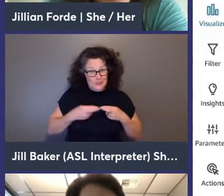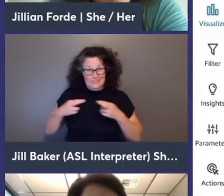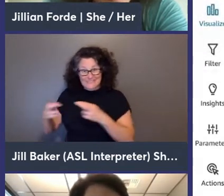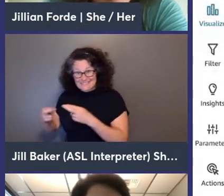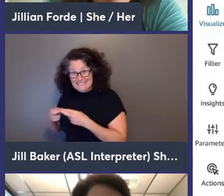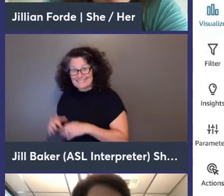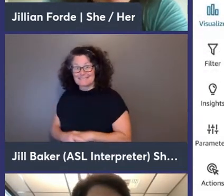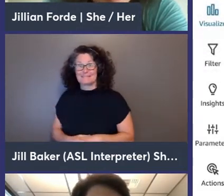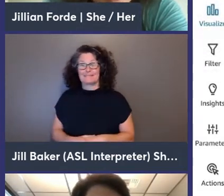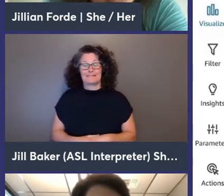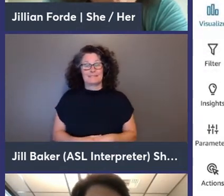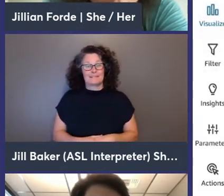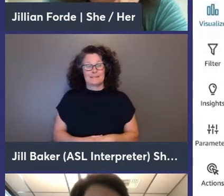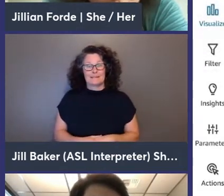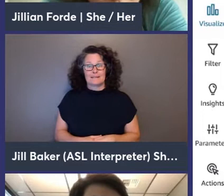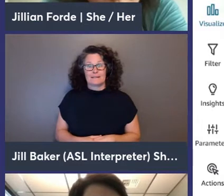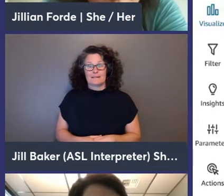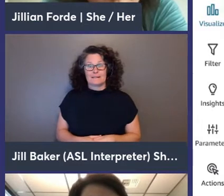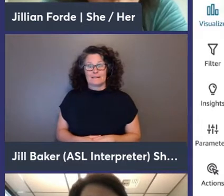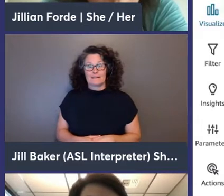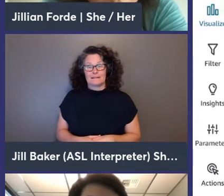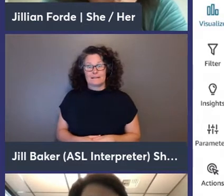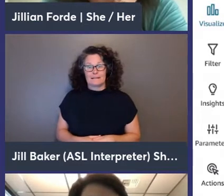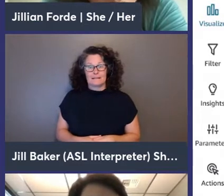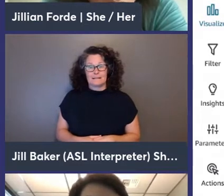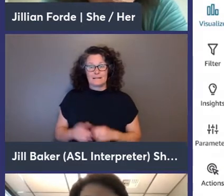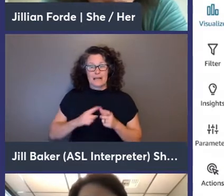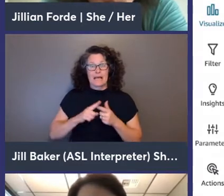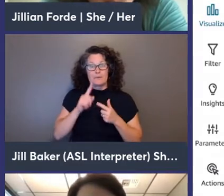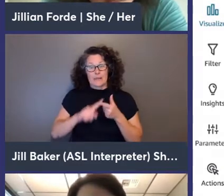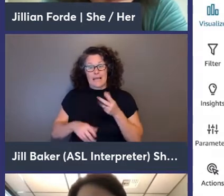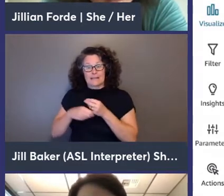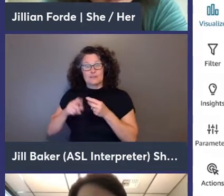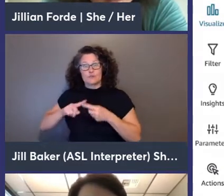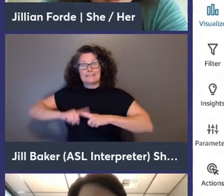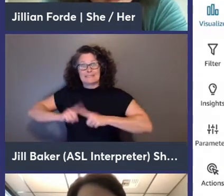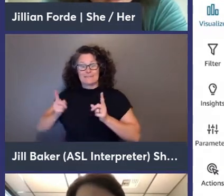Let's put the created calculated field into the new video.